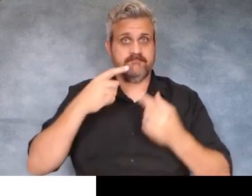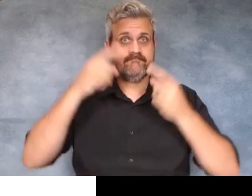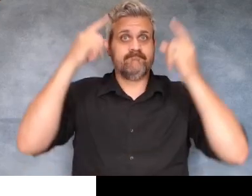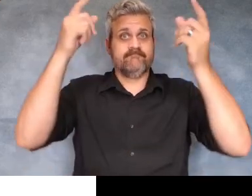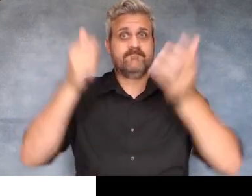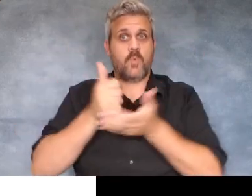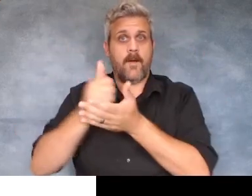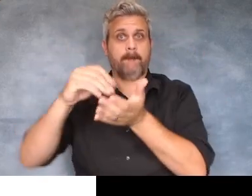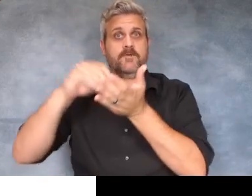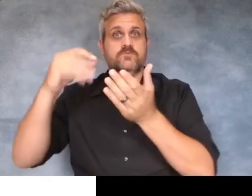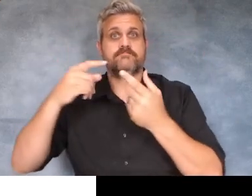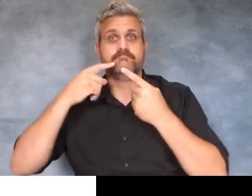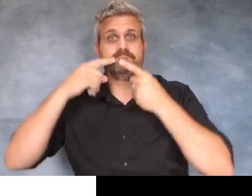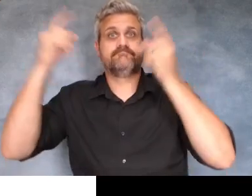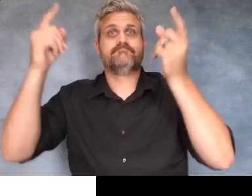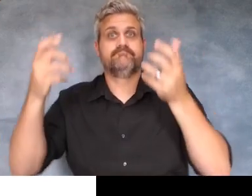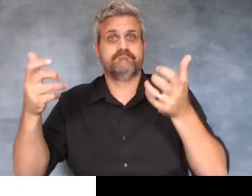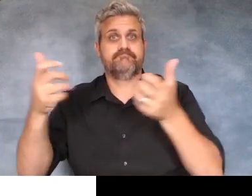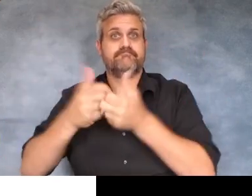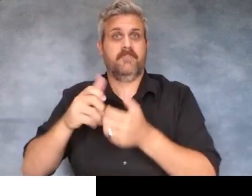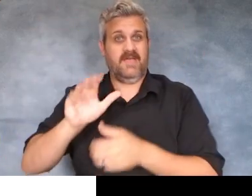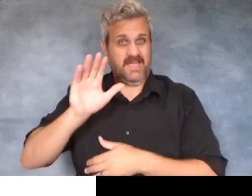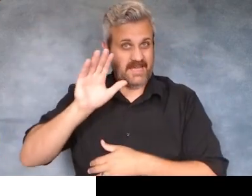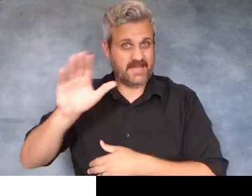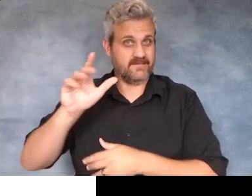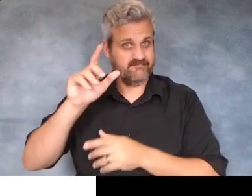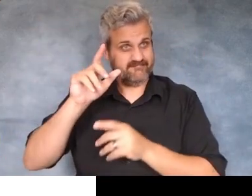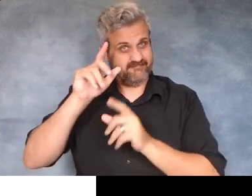the student obtain the desired level of